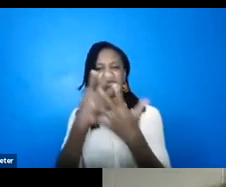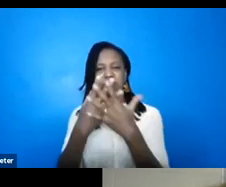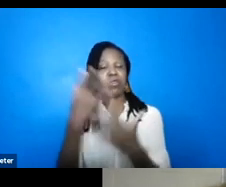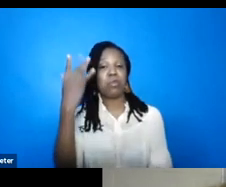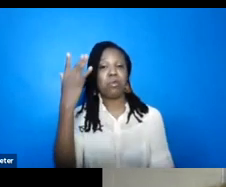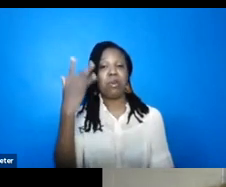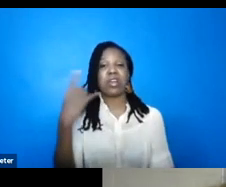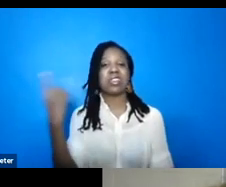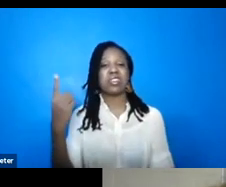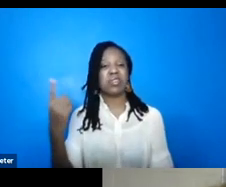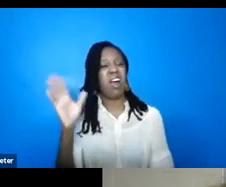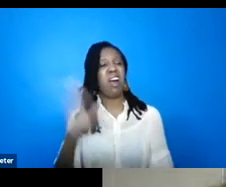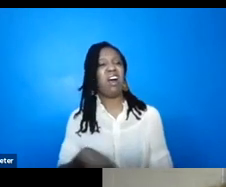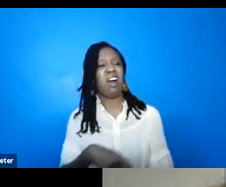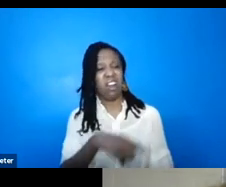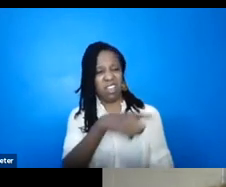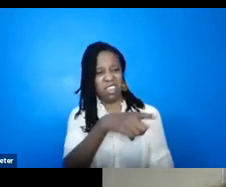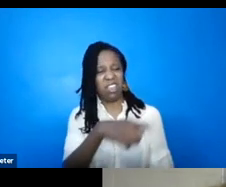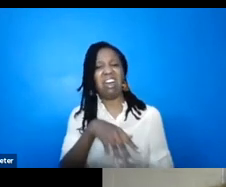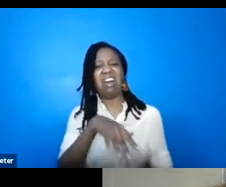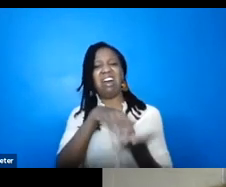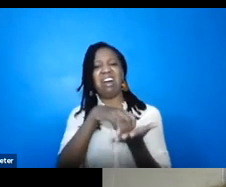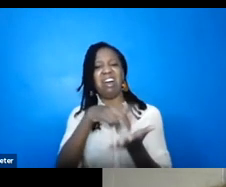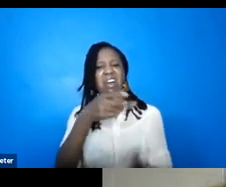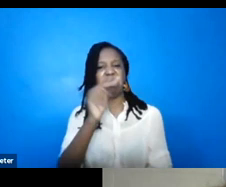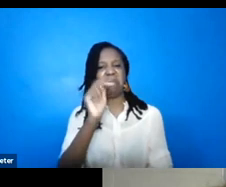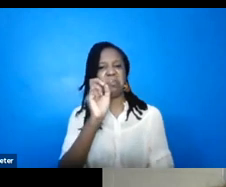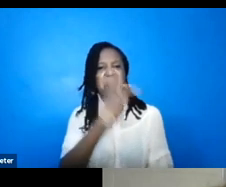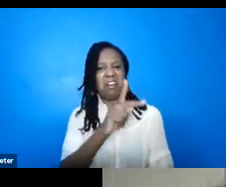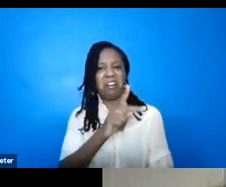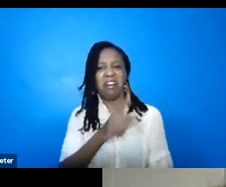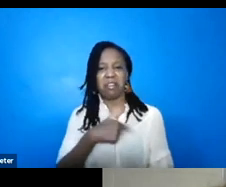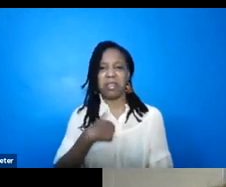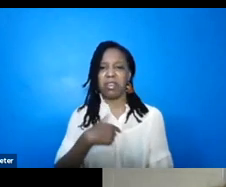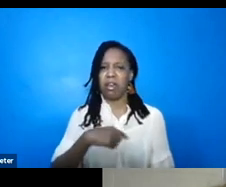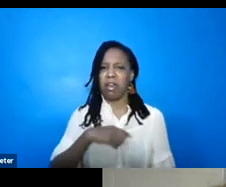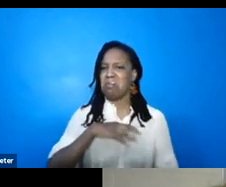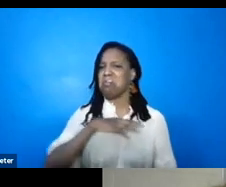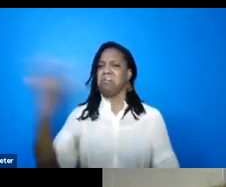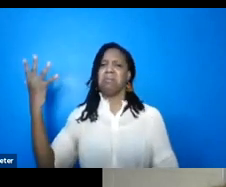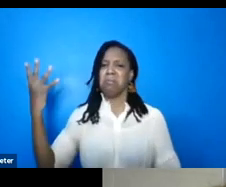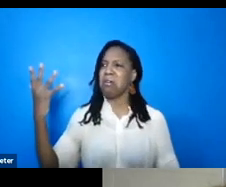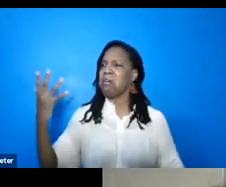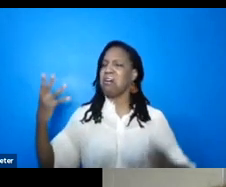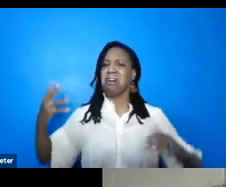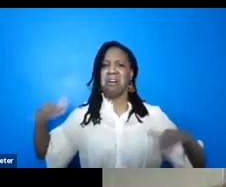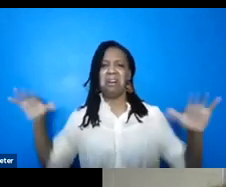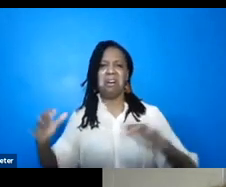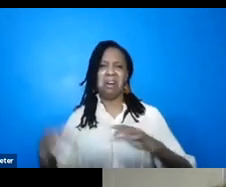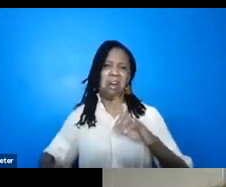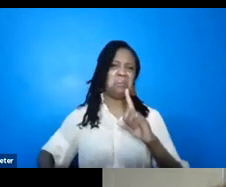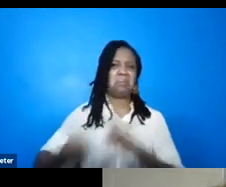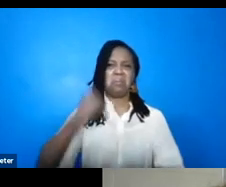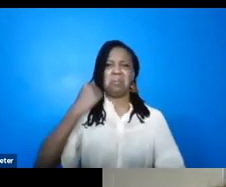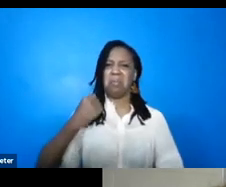punk. I chose to pull the trigger to prove to them, and that's like crazy, right? That you would rather do something